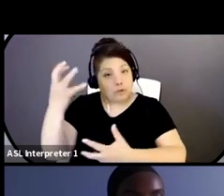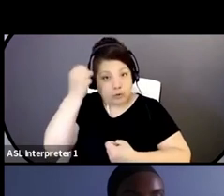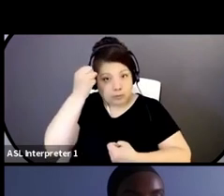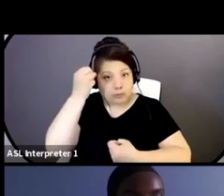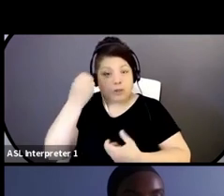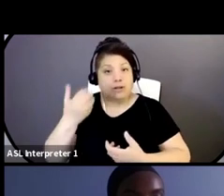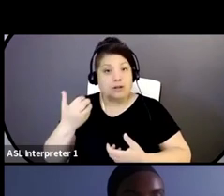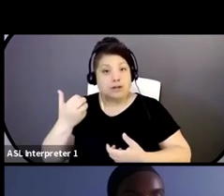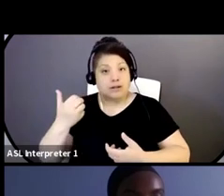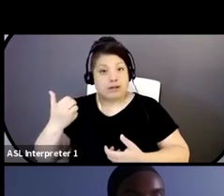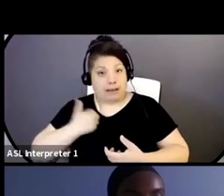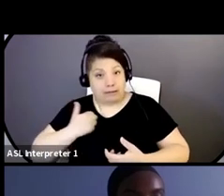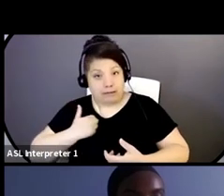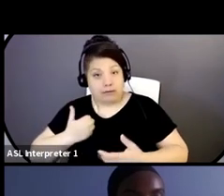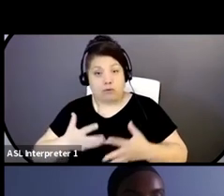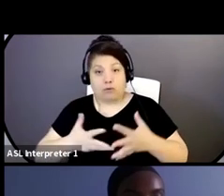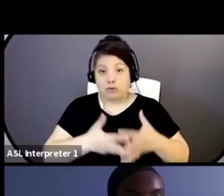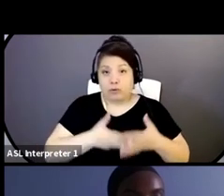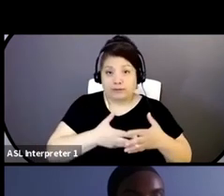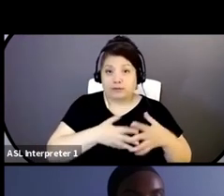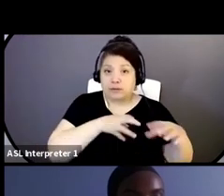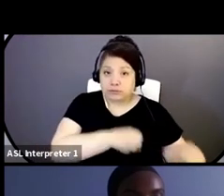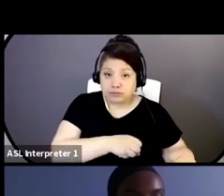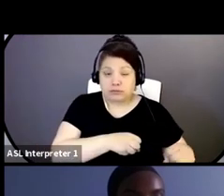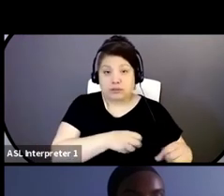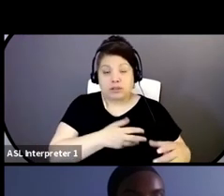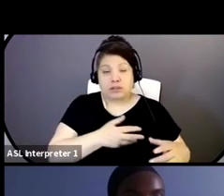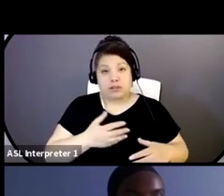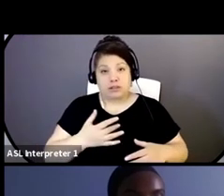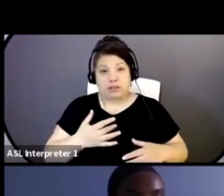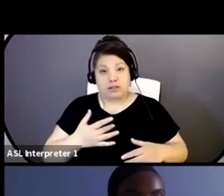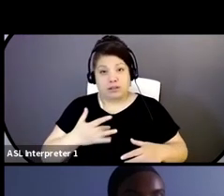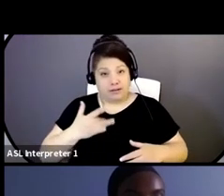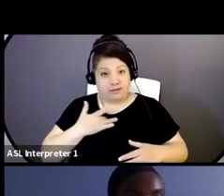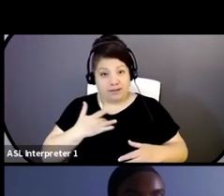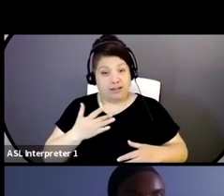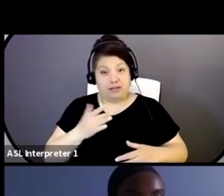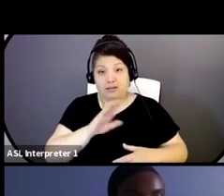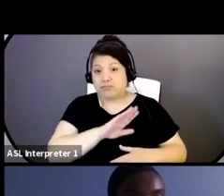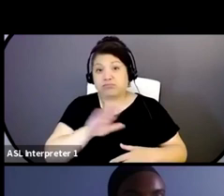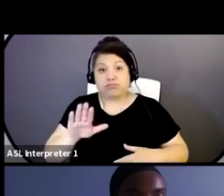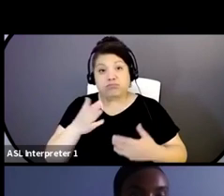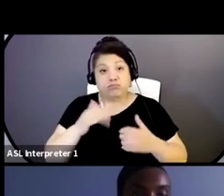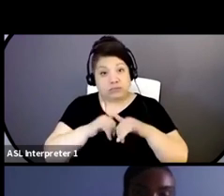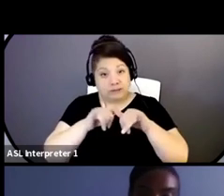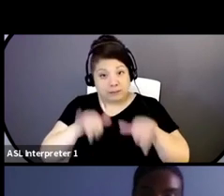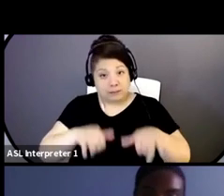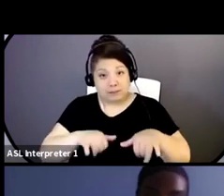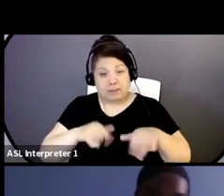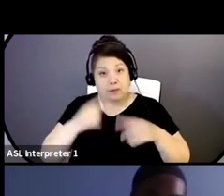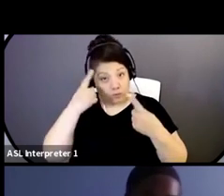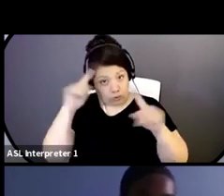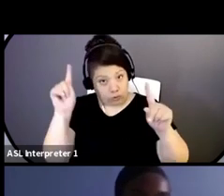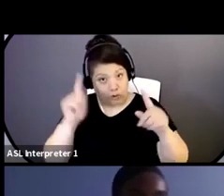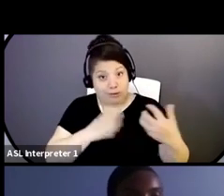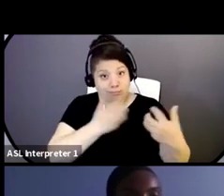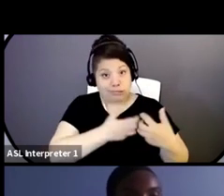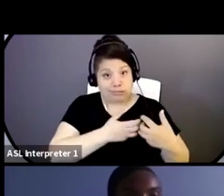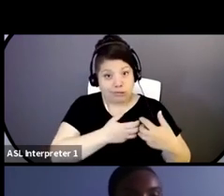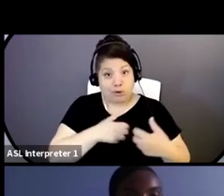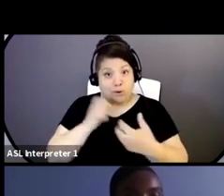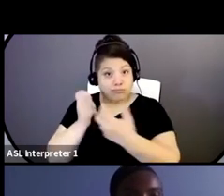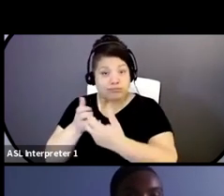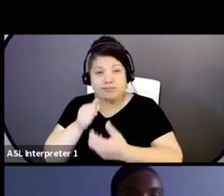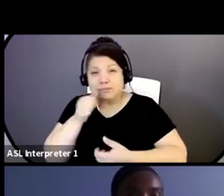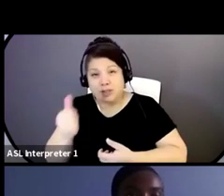occupations, Canada and the States, that doesn't work at all whatsoever. And it doesn't make any sense because